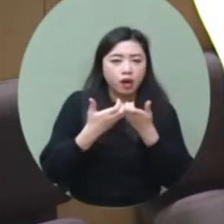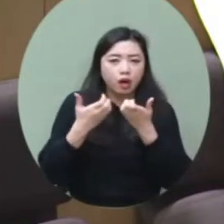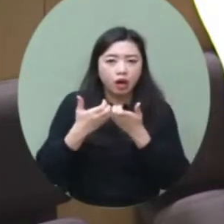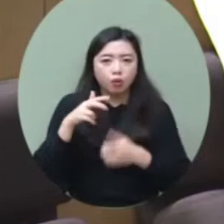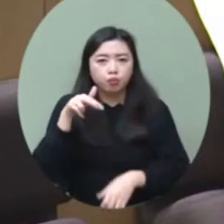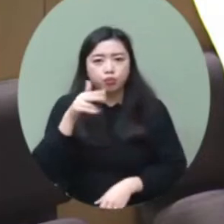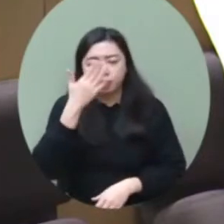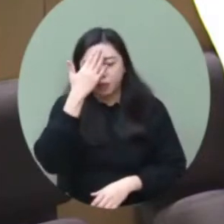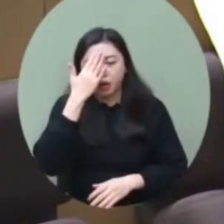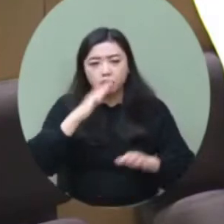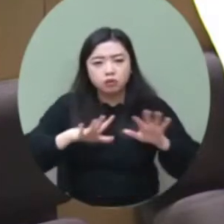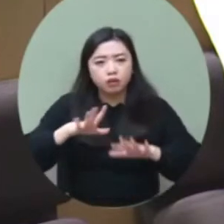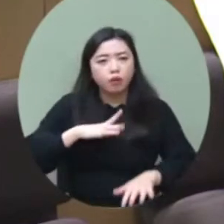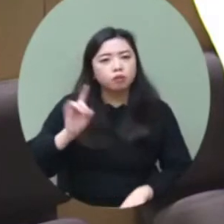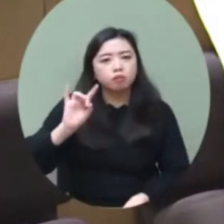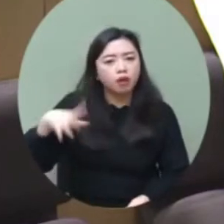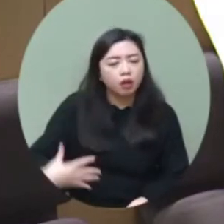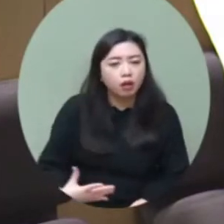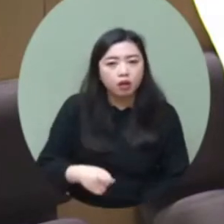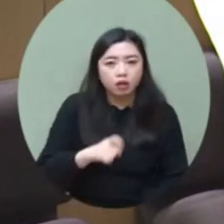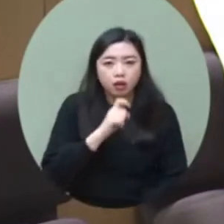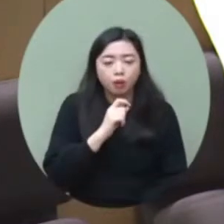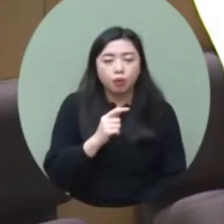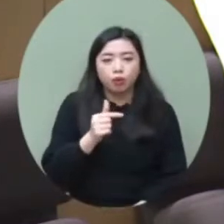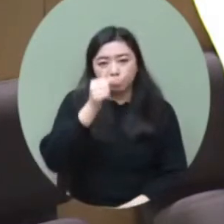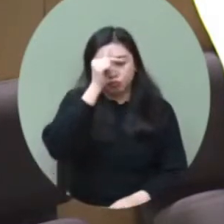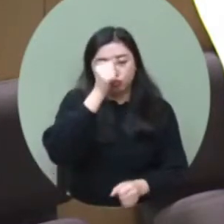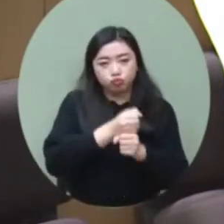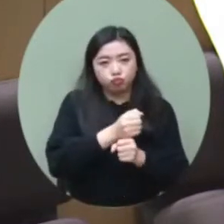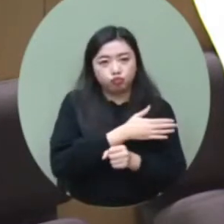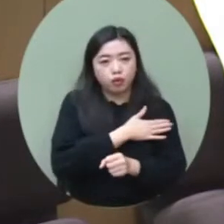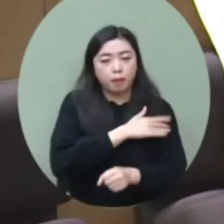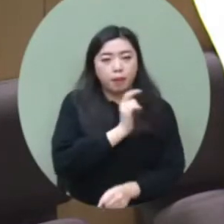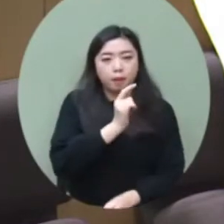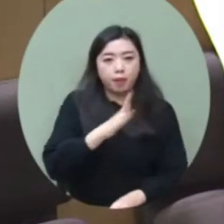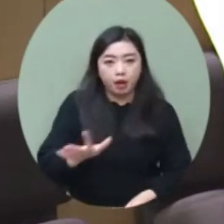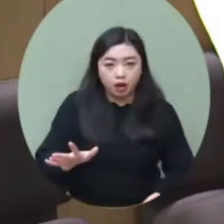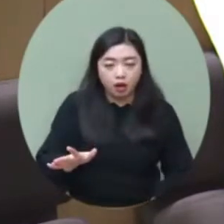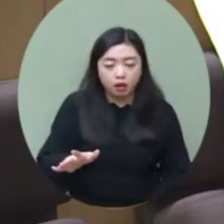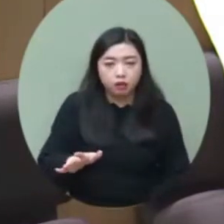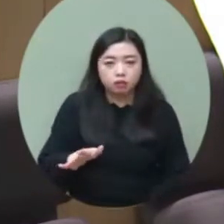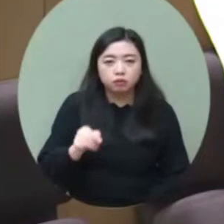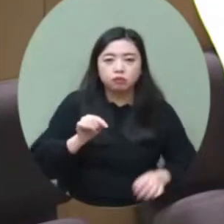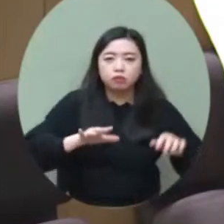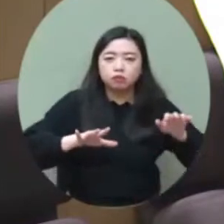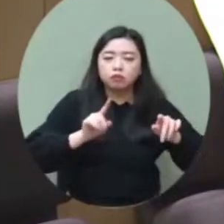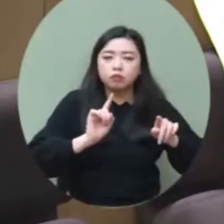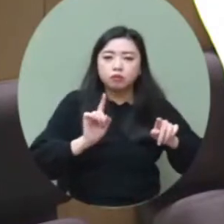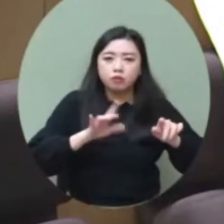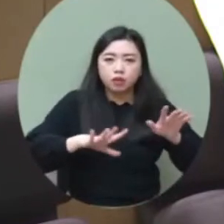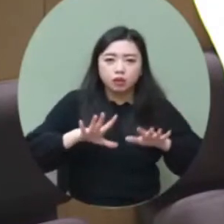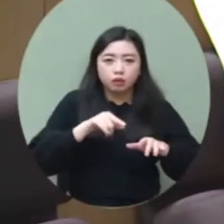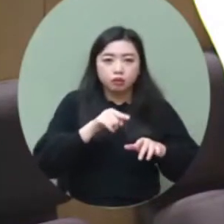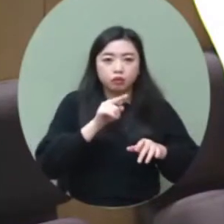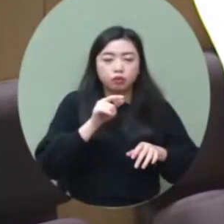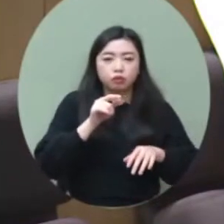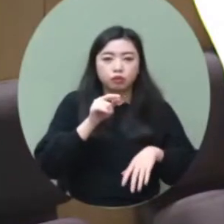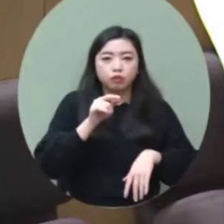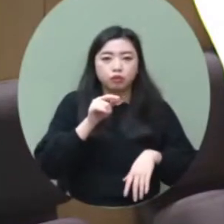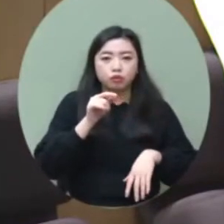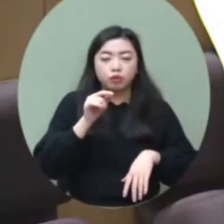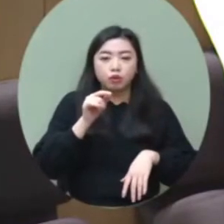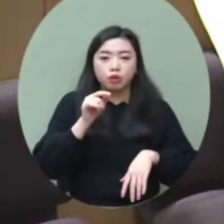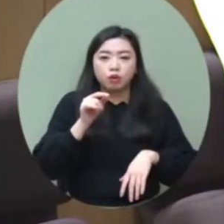been infected with COVID. So under what circumstances will these staff be allowed to return to work? And how have services